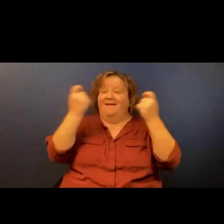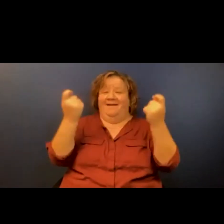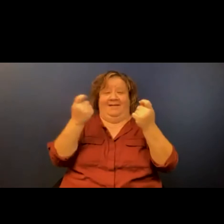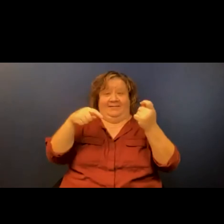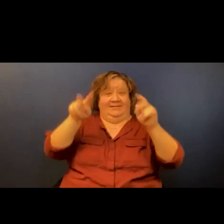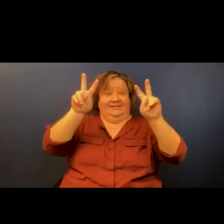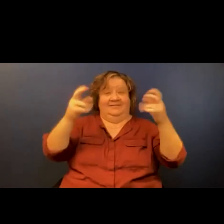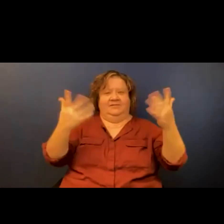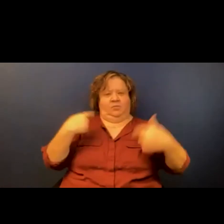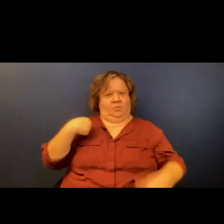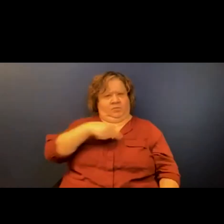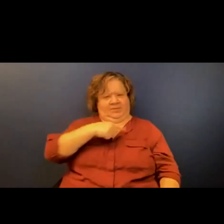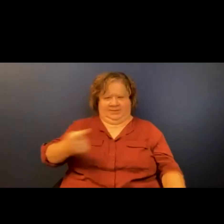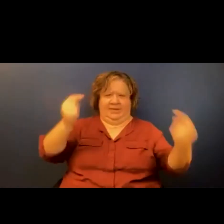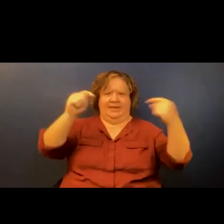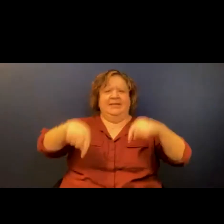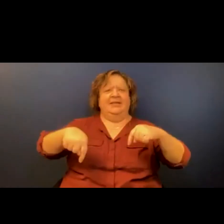concerts,